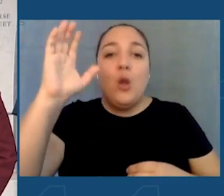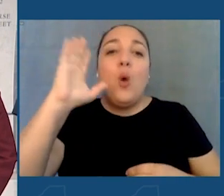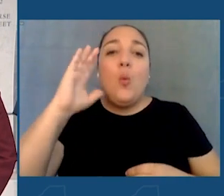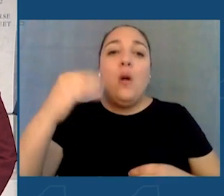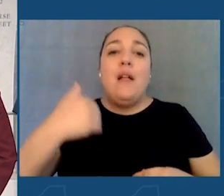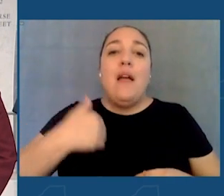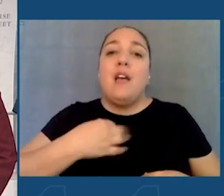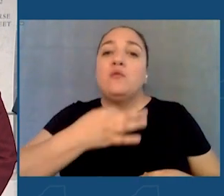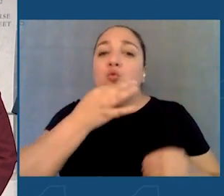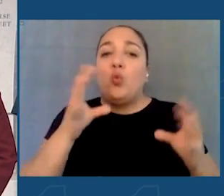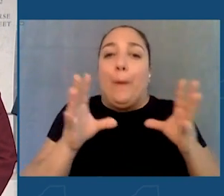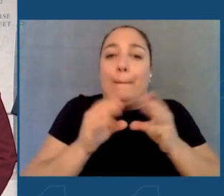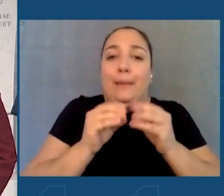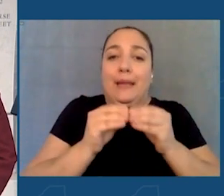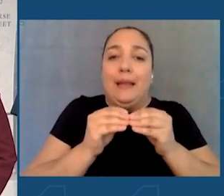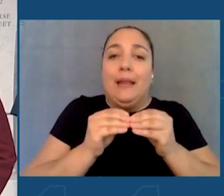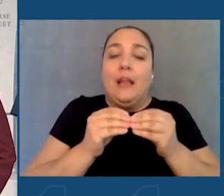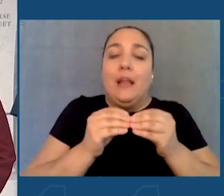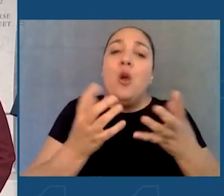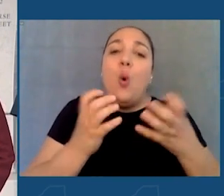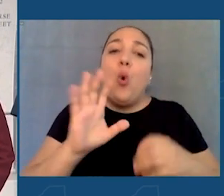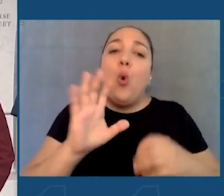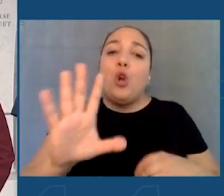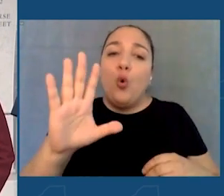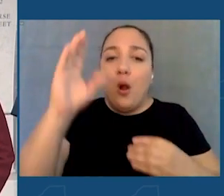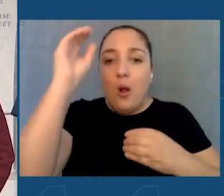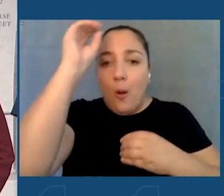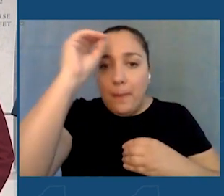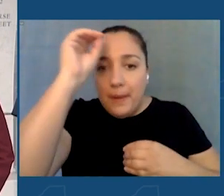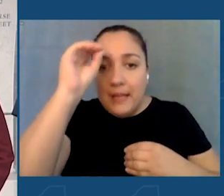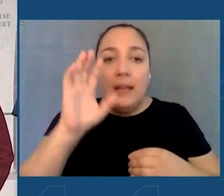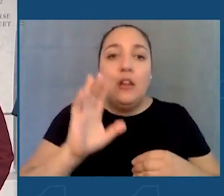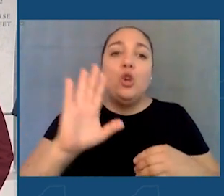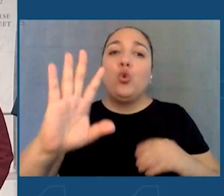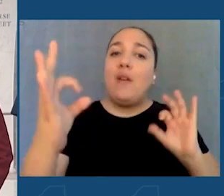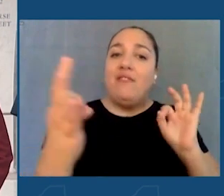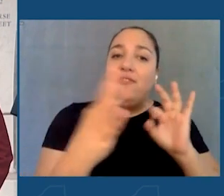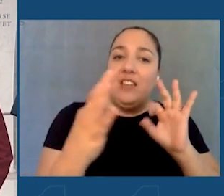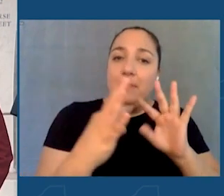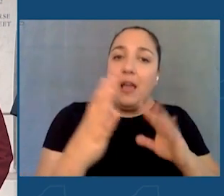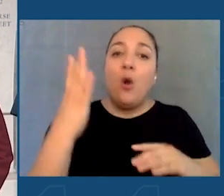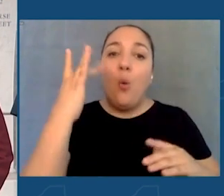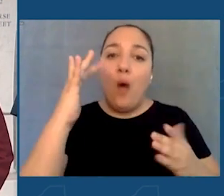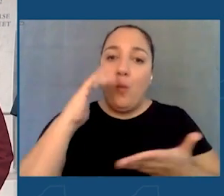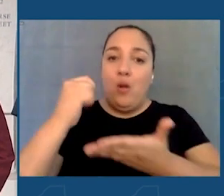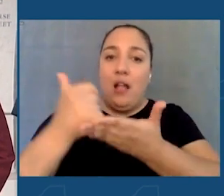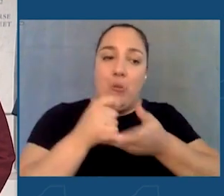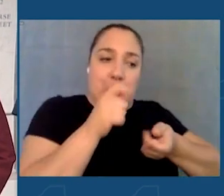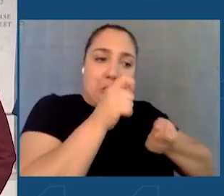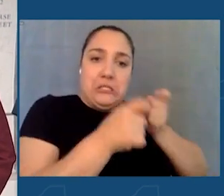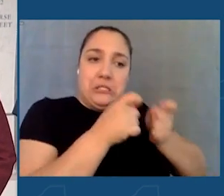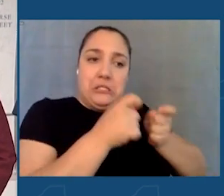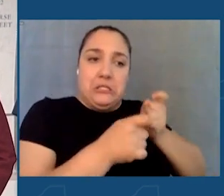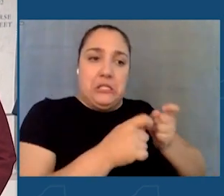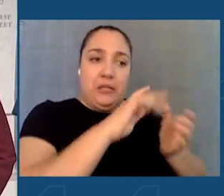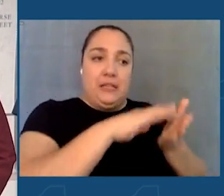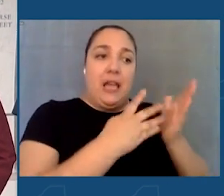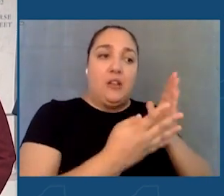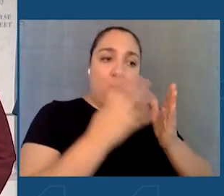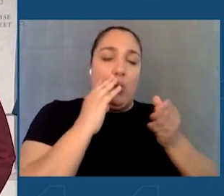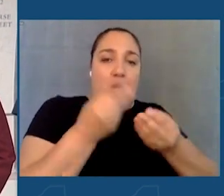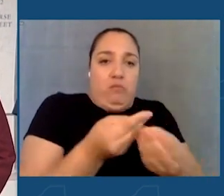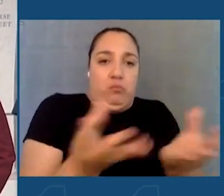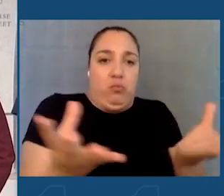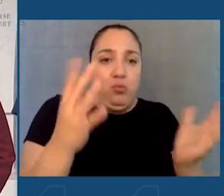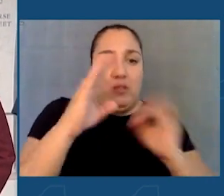to gather rider input so that we can incorporate that feedback into the final version of the schedules, which we plan to share this fall. This